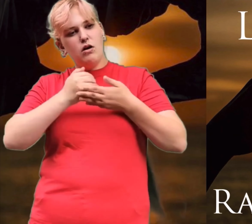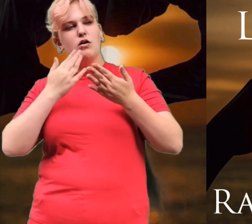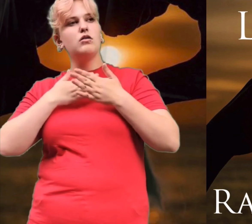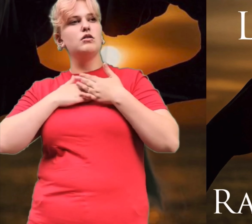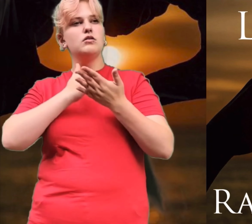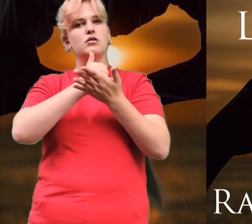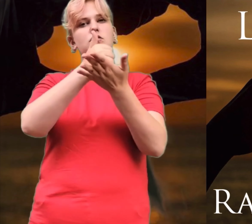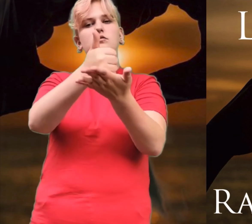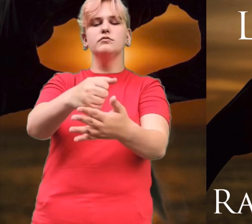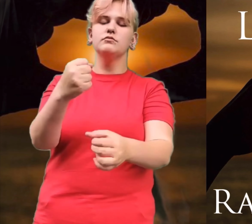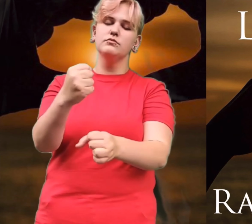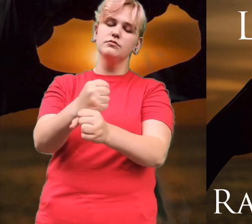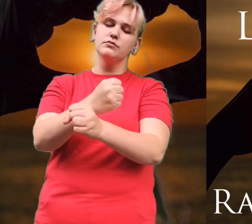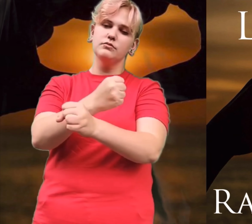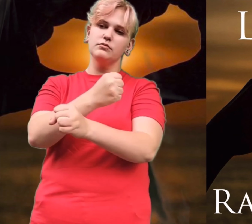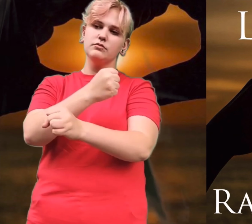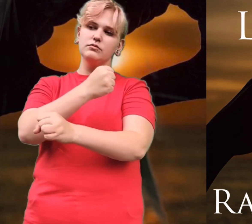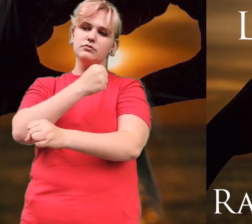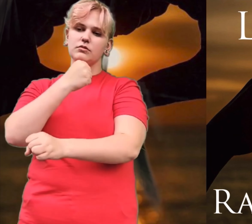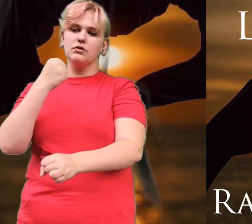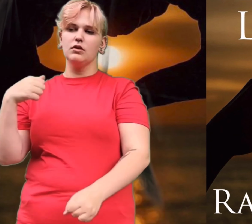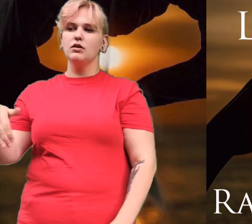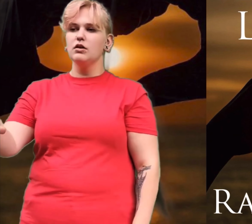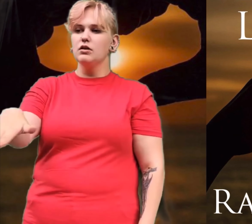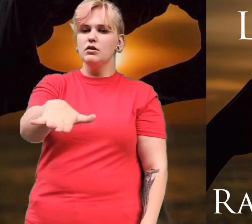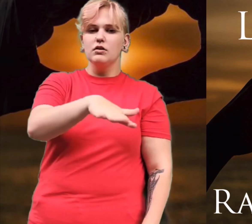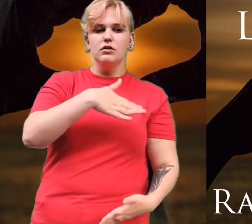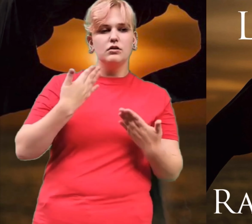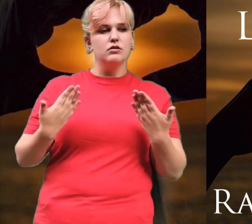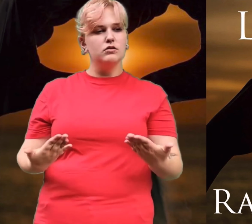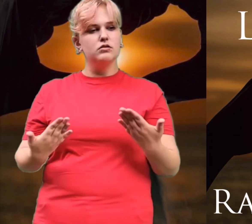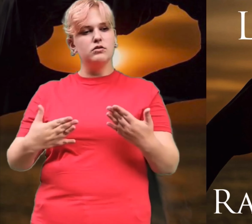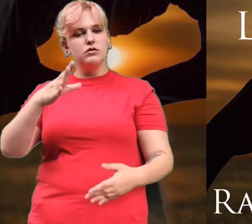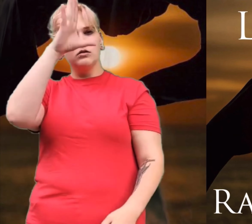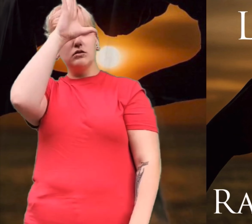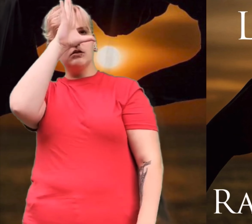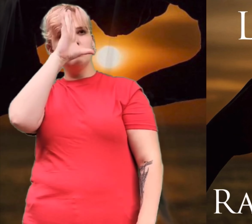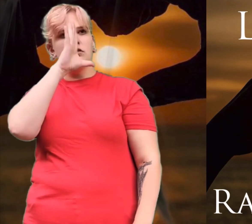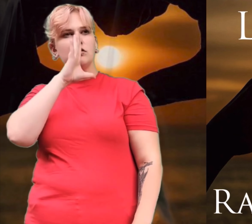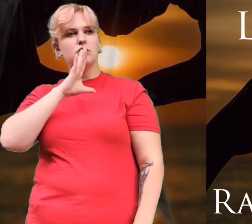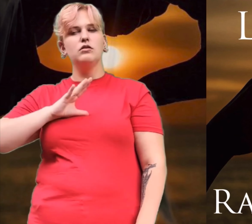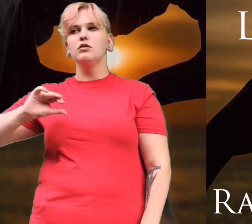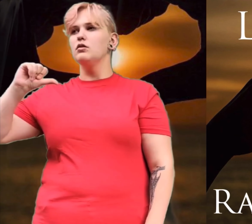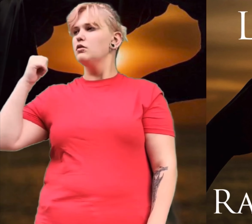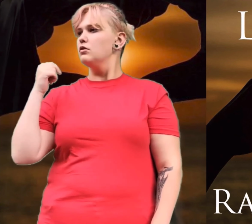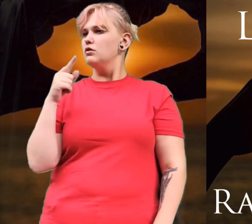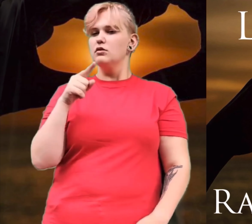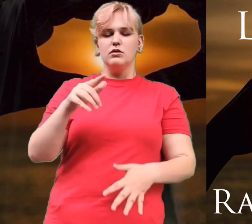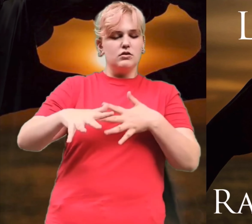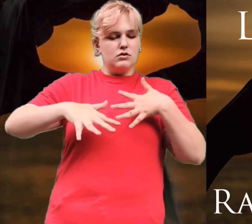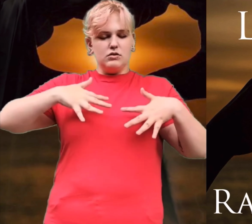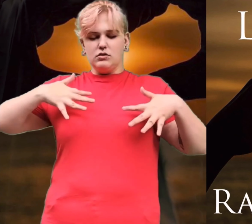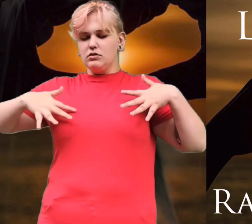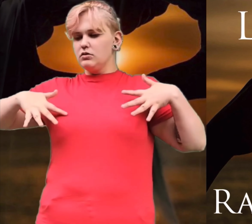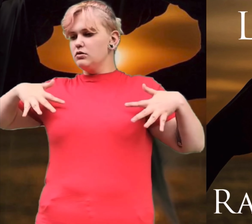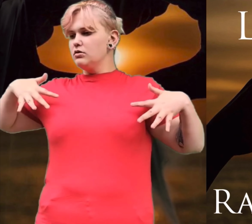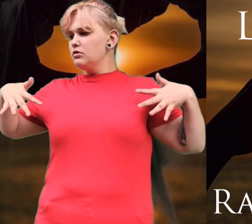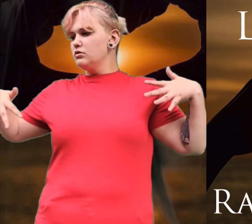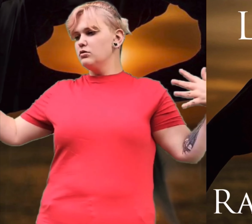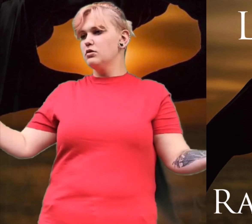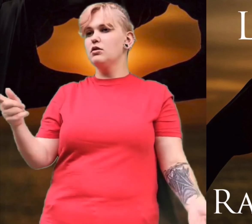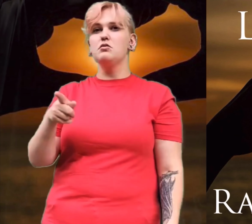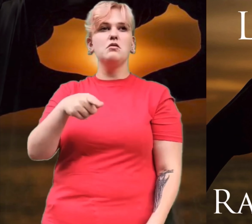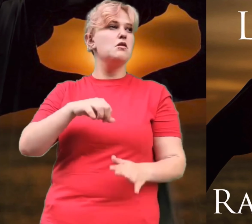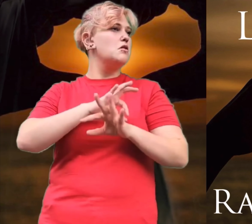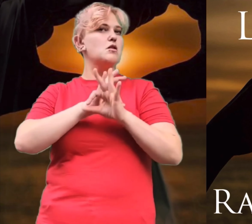to cure all the sadness and your pain. You've